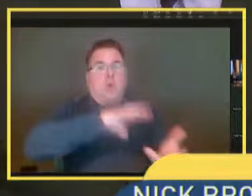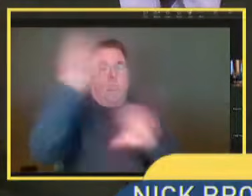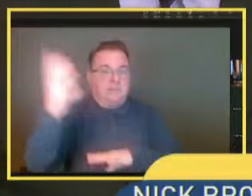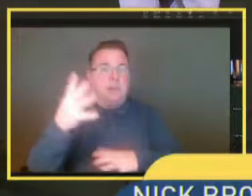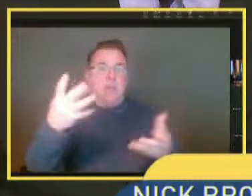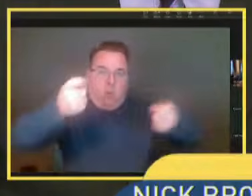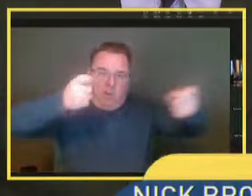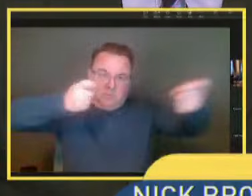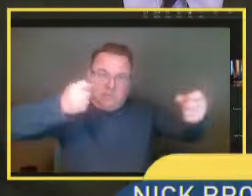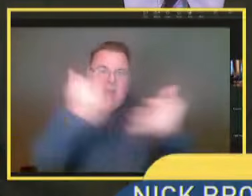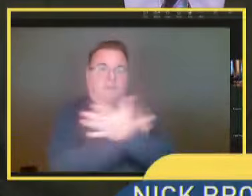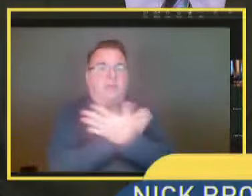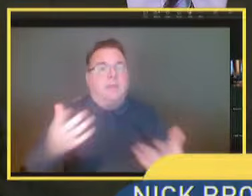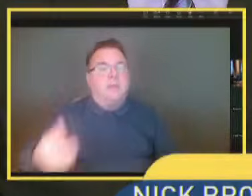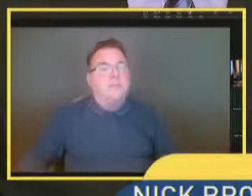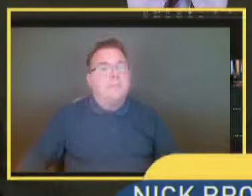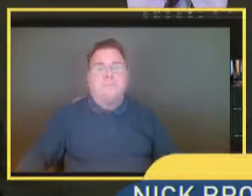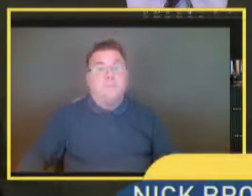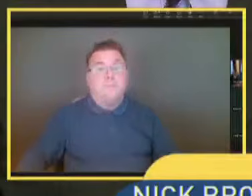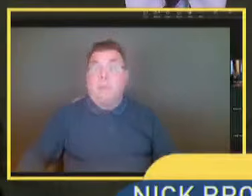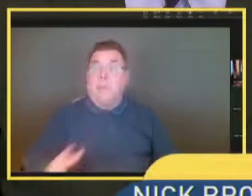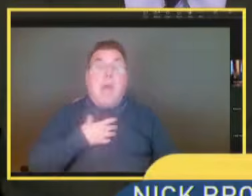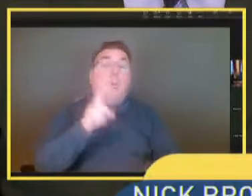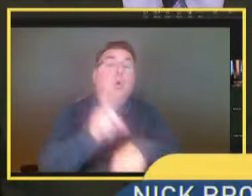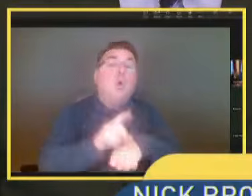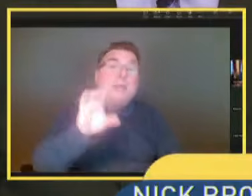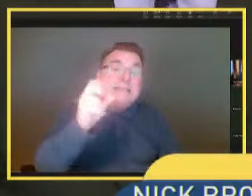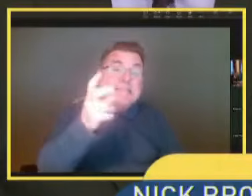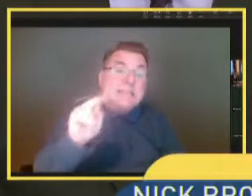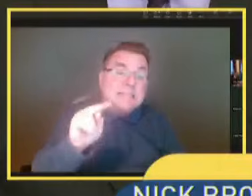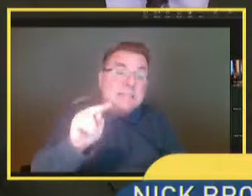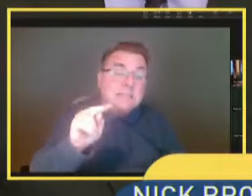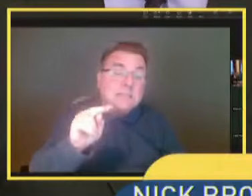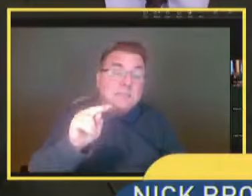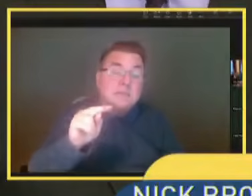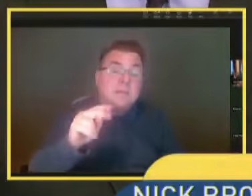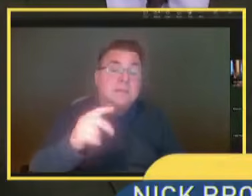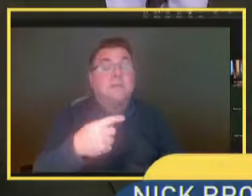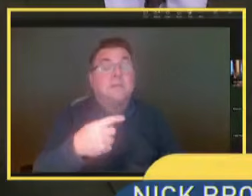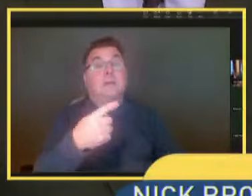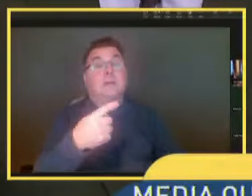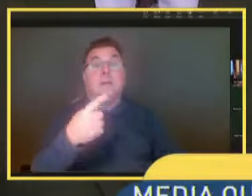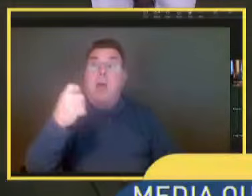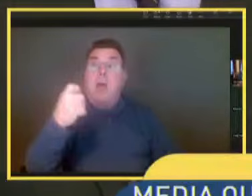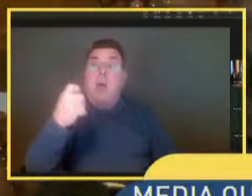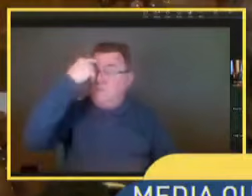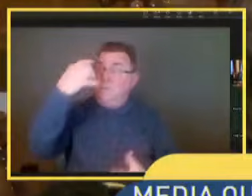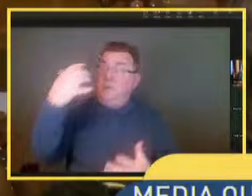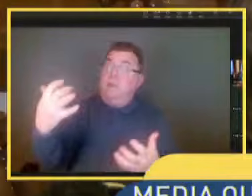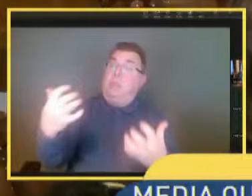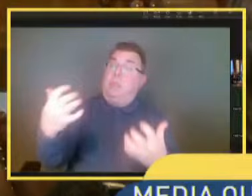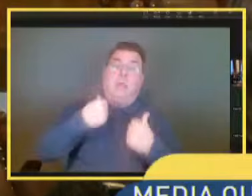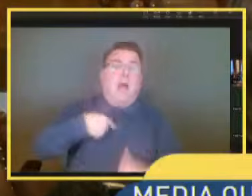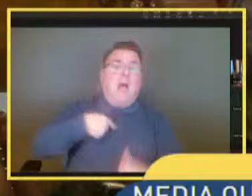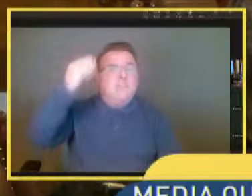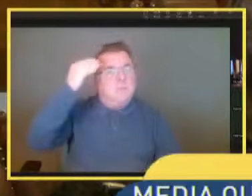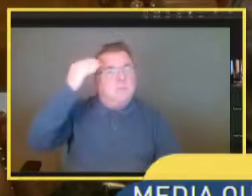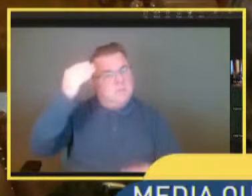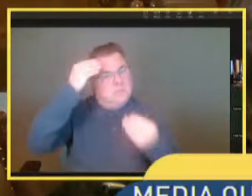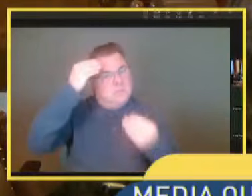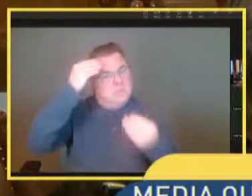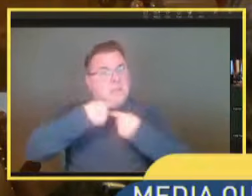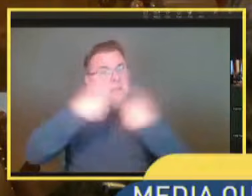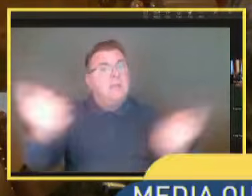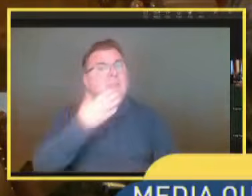away from our responsibilities as citizens to continue to report about what the government is doing. So we appreciate all of you being here